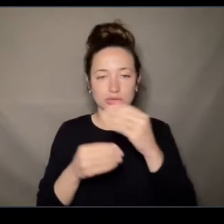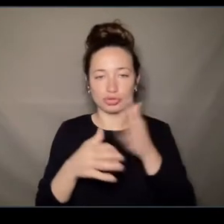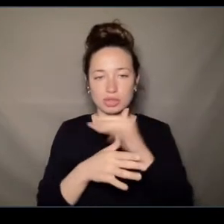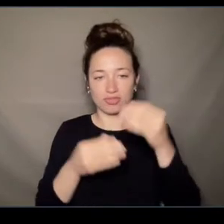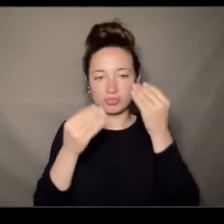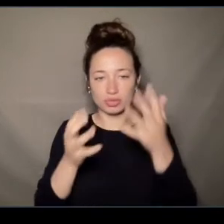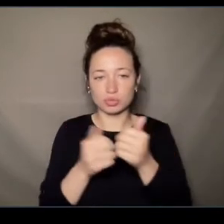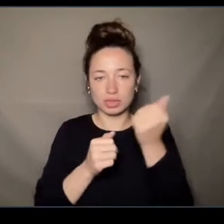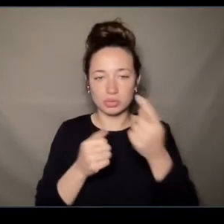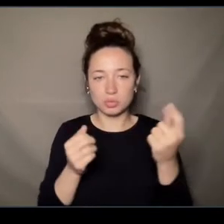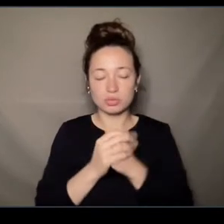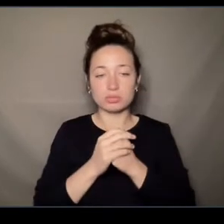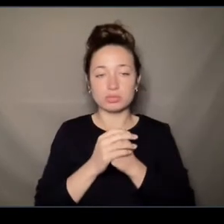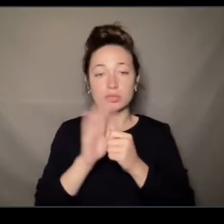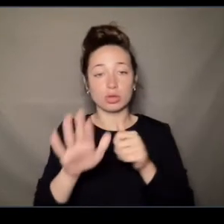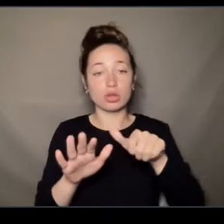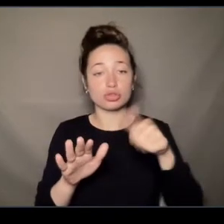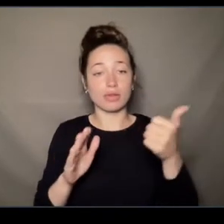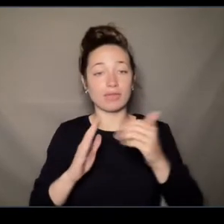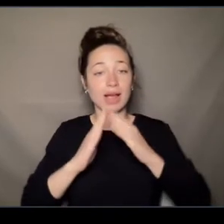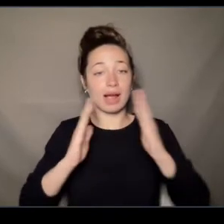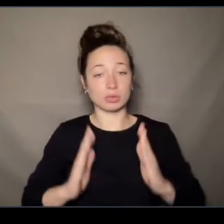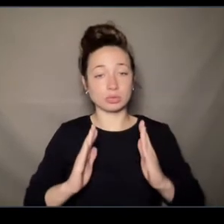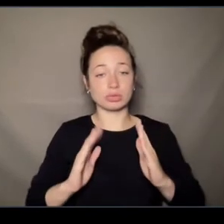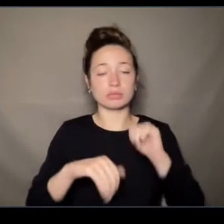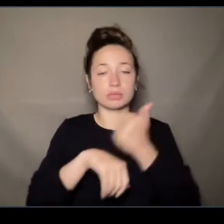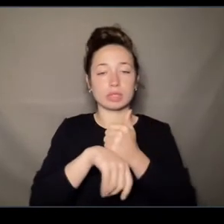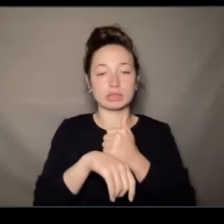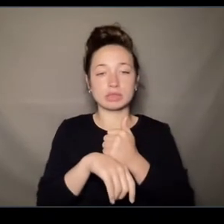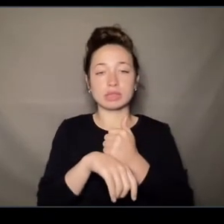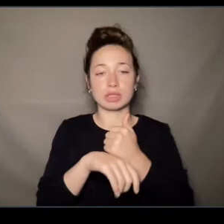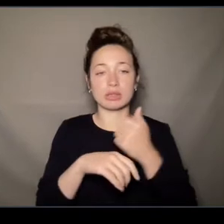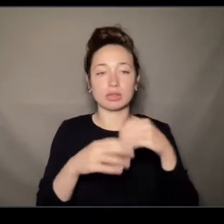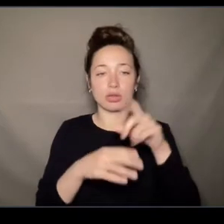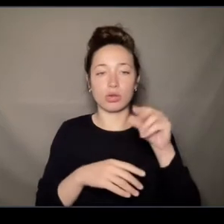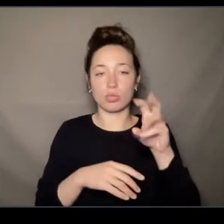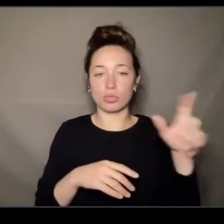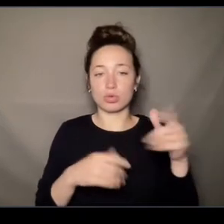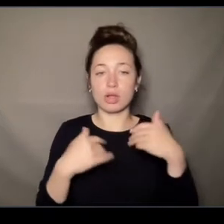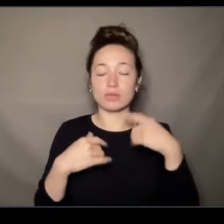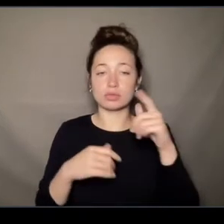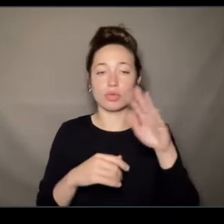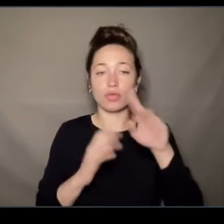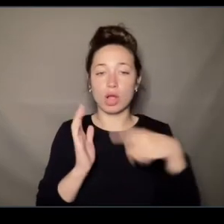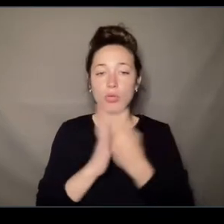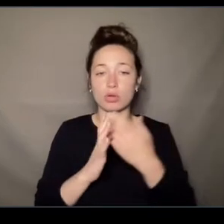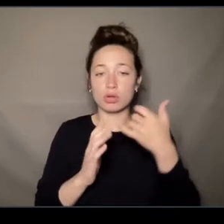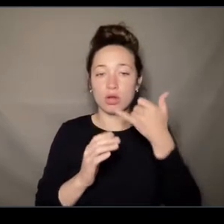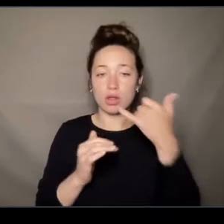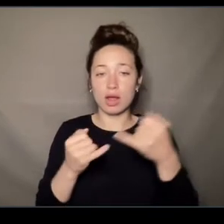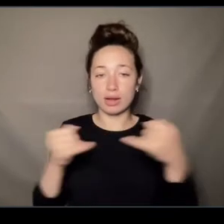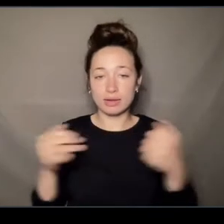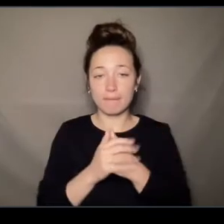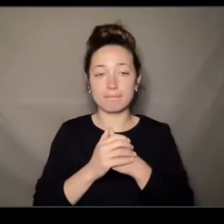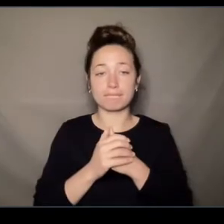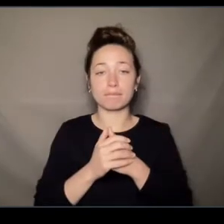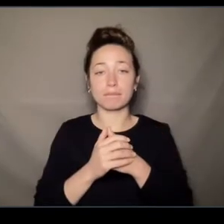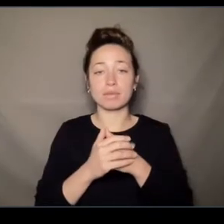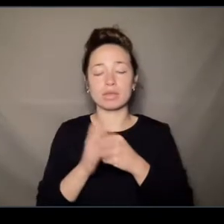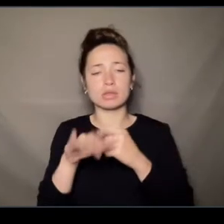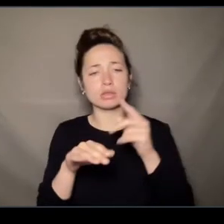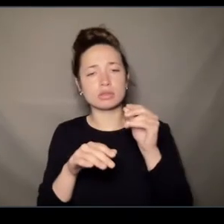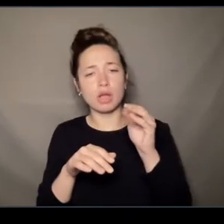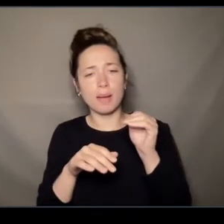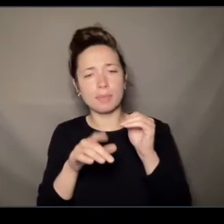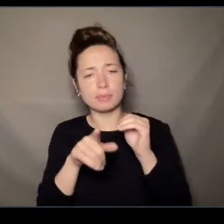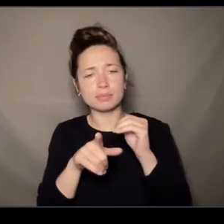not share that information with anyone. But Alternative House, it is based in Lowell, and it has a 24-hour hotline. And also, Tommy, didn't